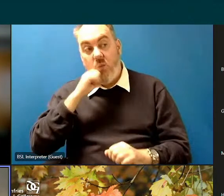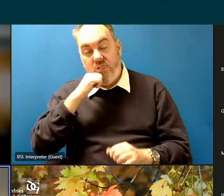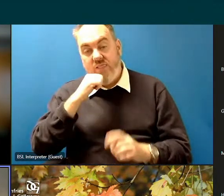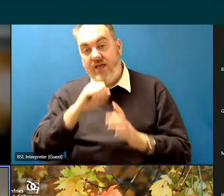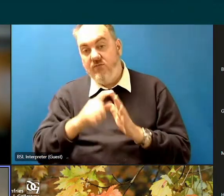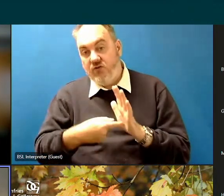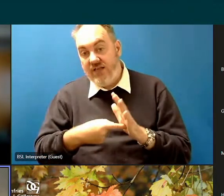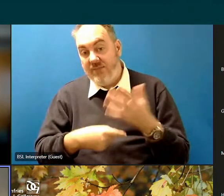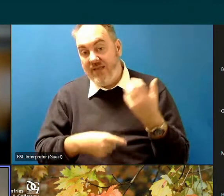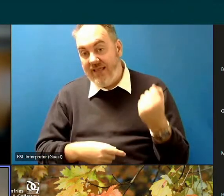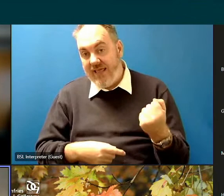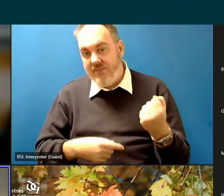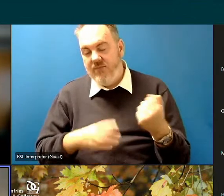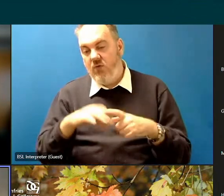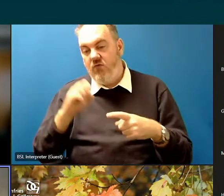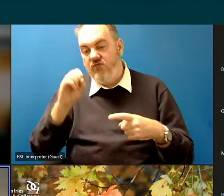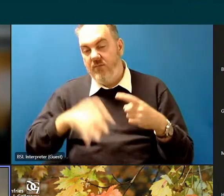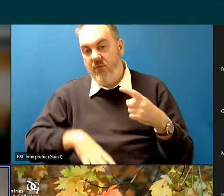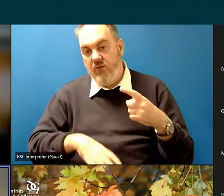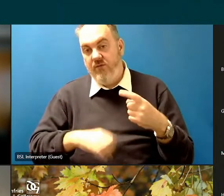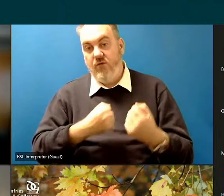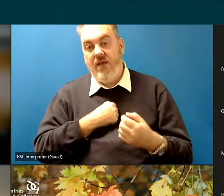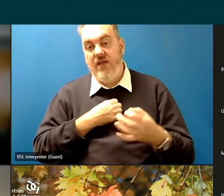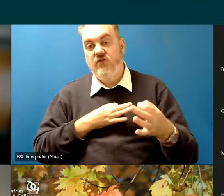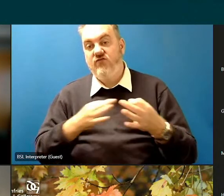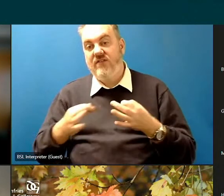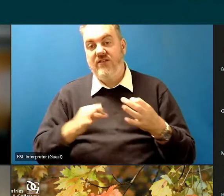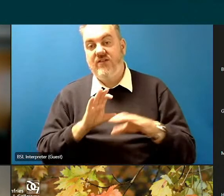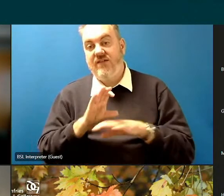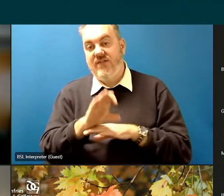is removed from the Strategic Housing Investment Plan.